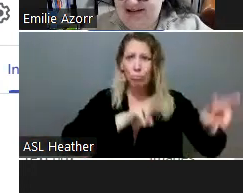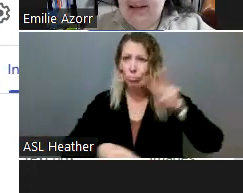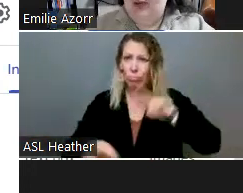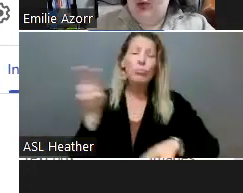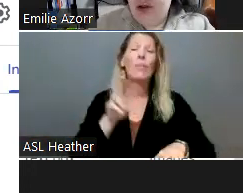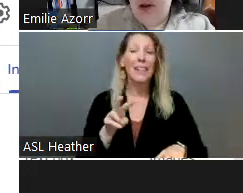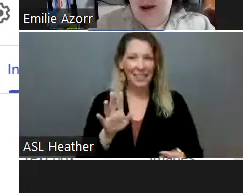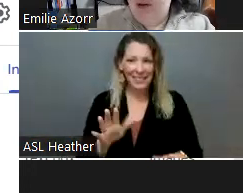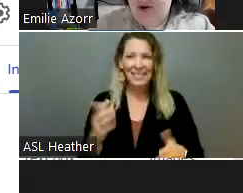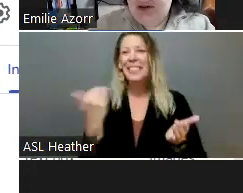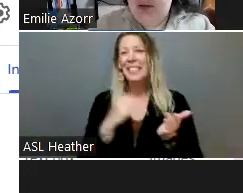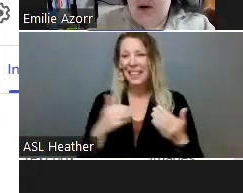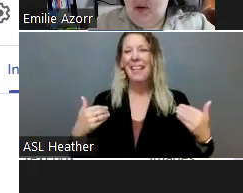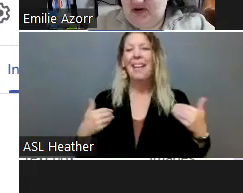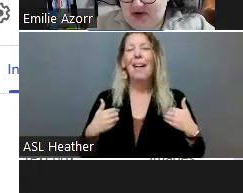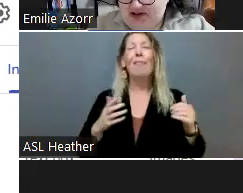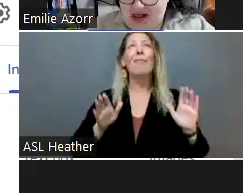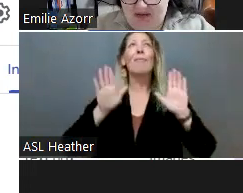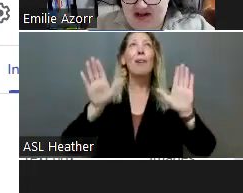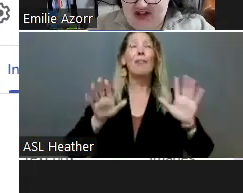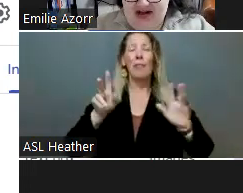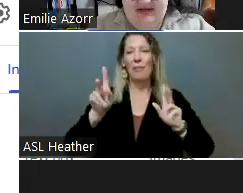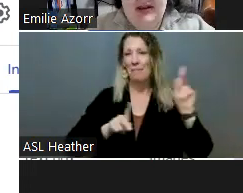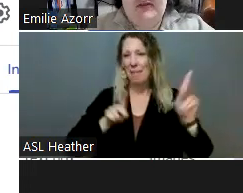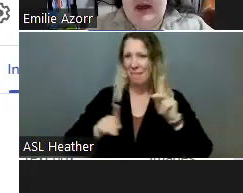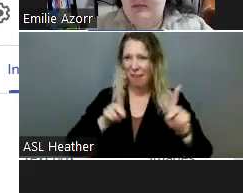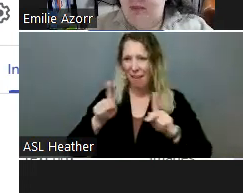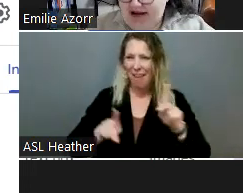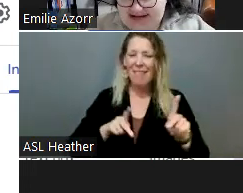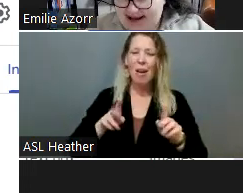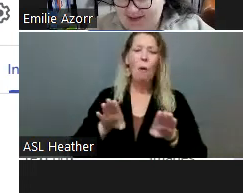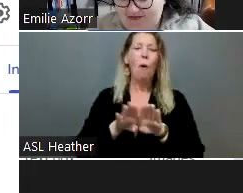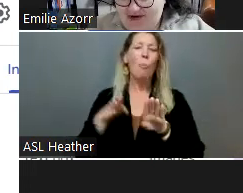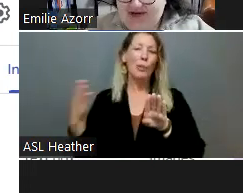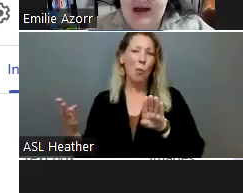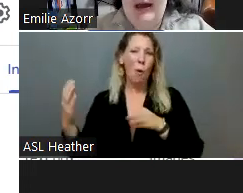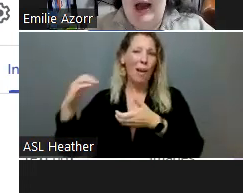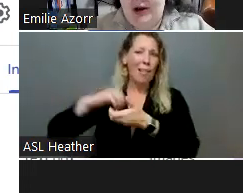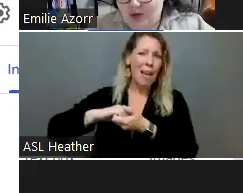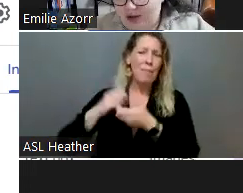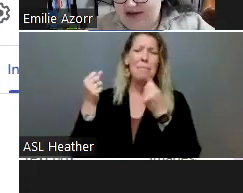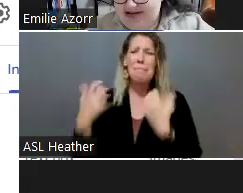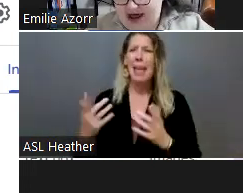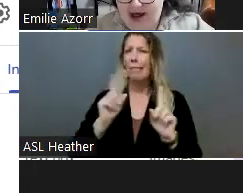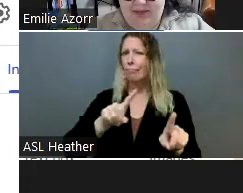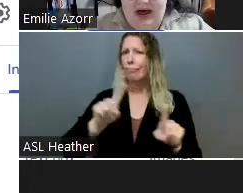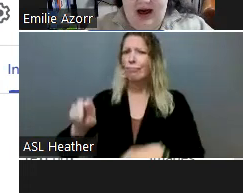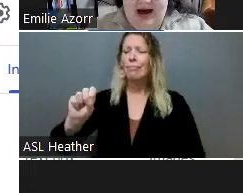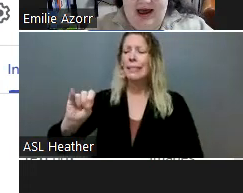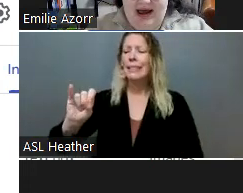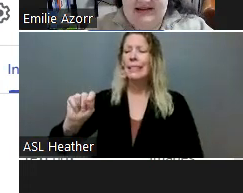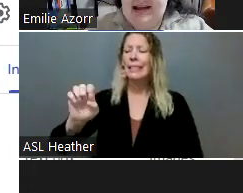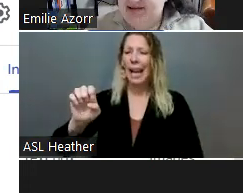once again, some really great folks from our Open Doors collaboration that have done many site reviews and are willing to